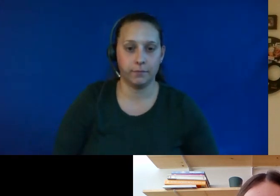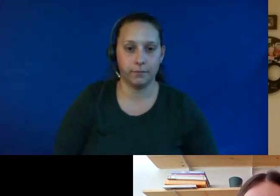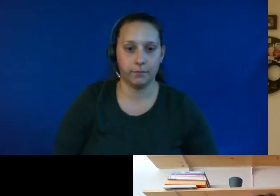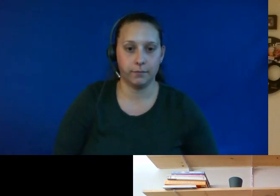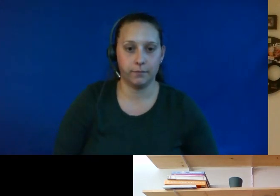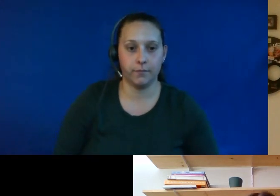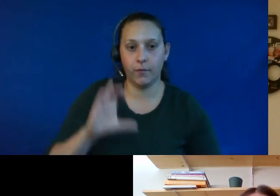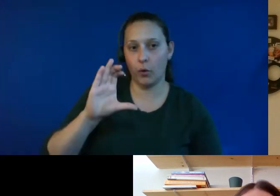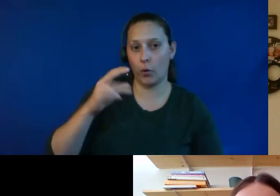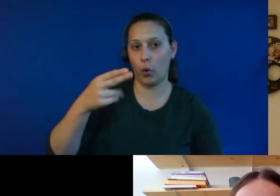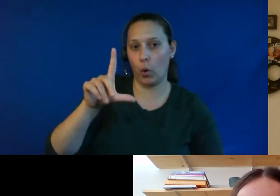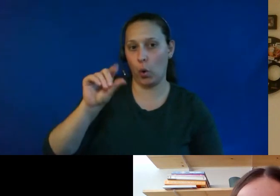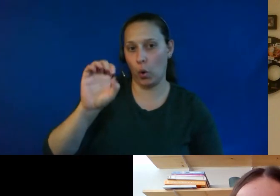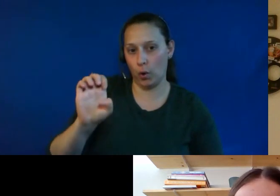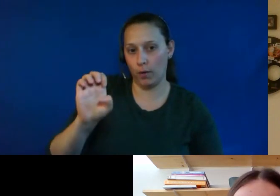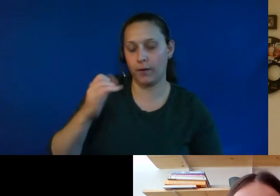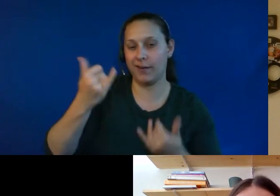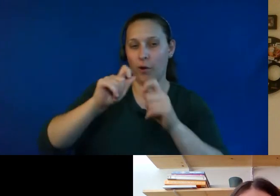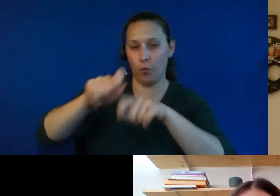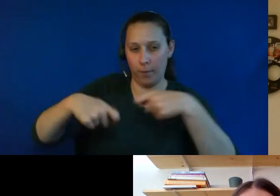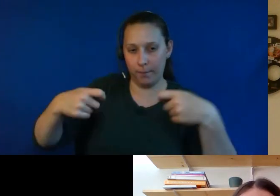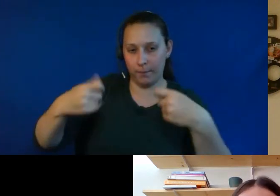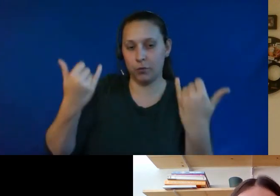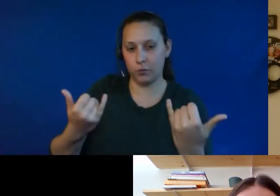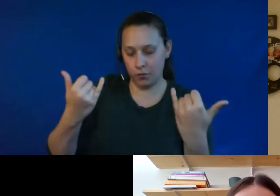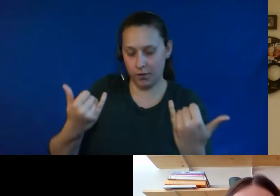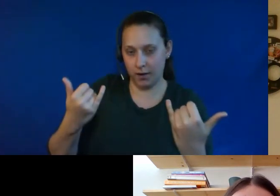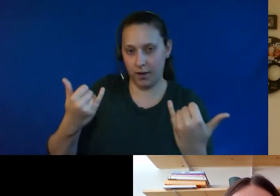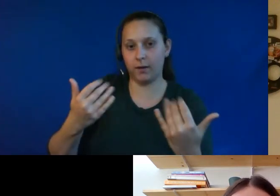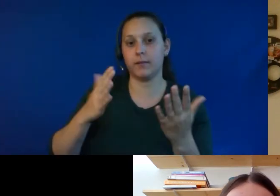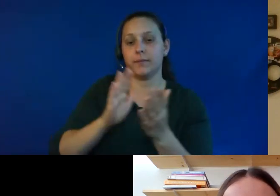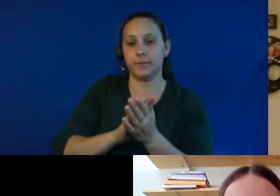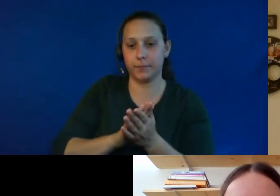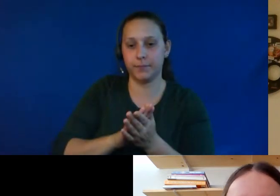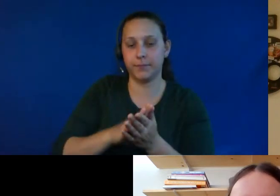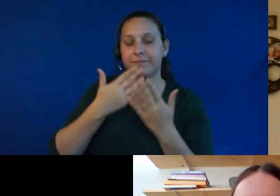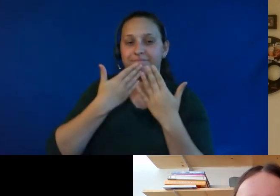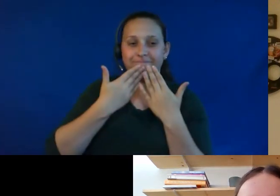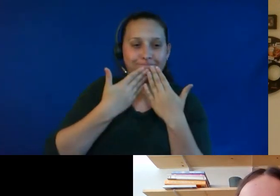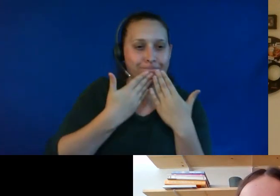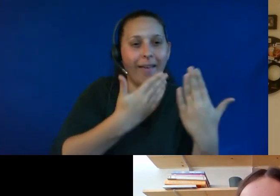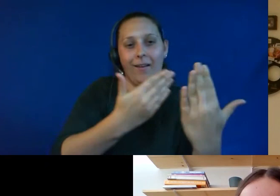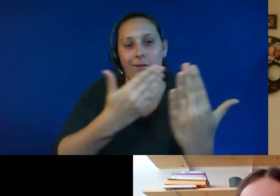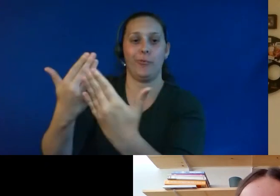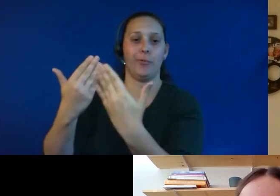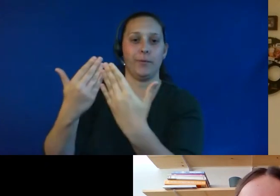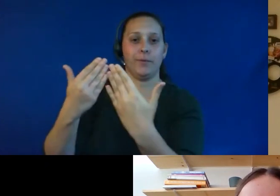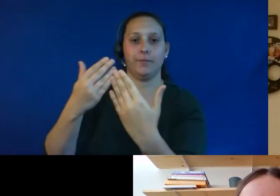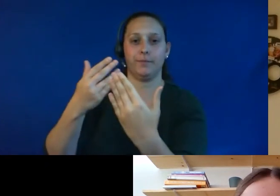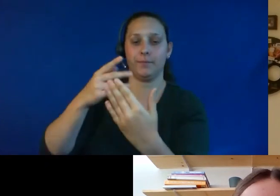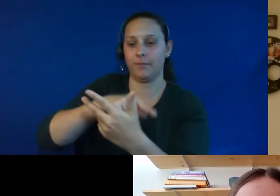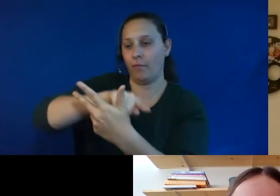Well, I'd like to wrap up today's session by saying a huge thank you to our